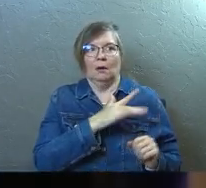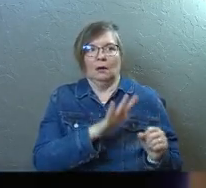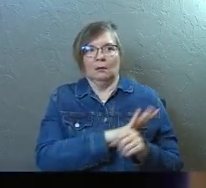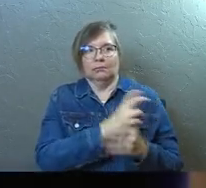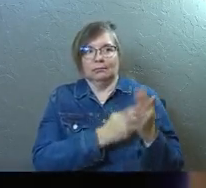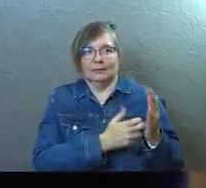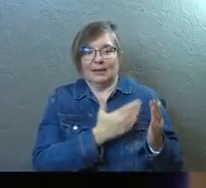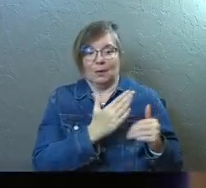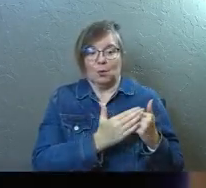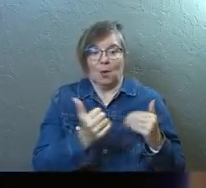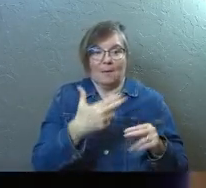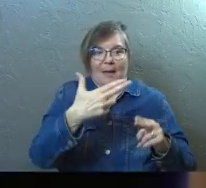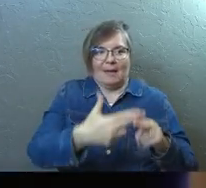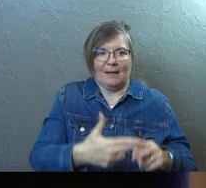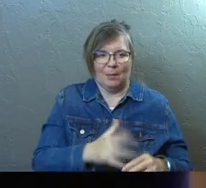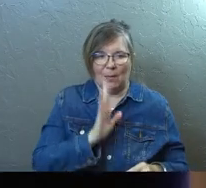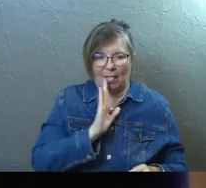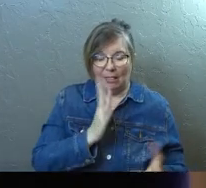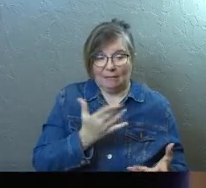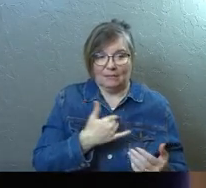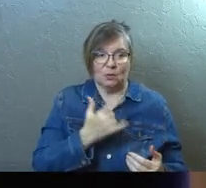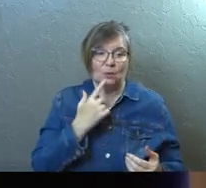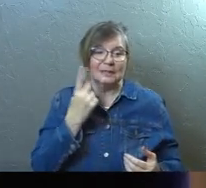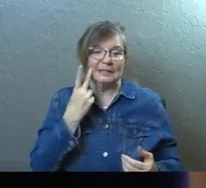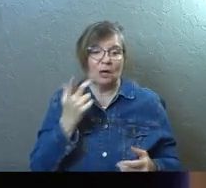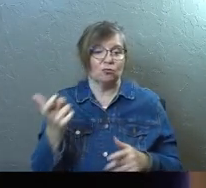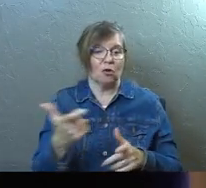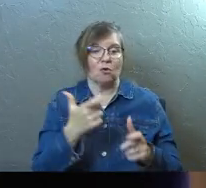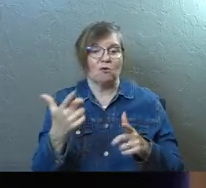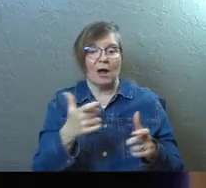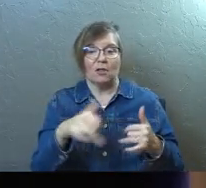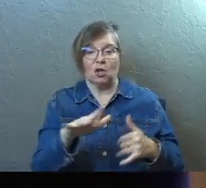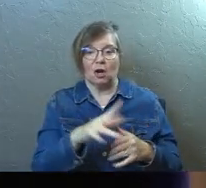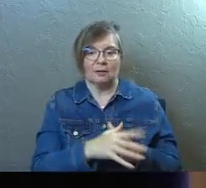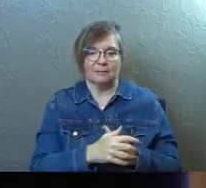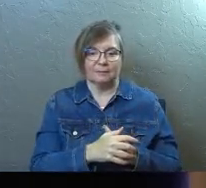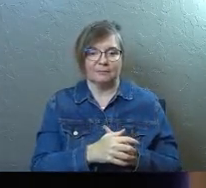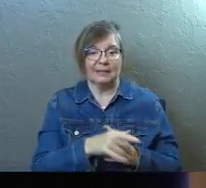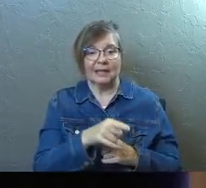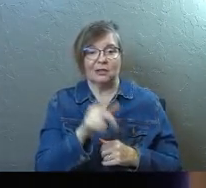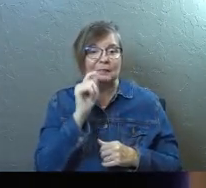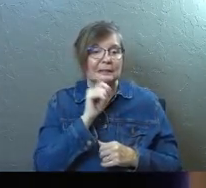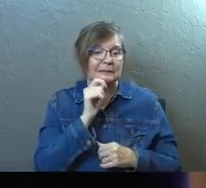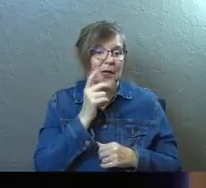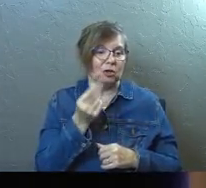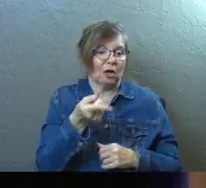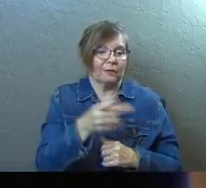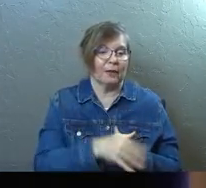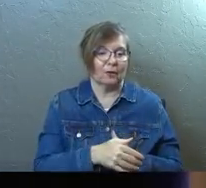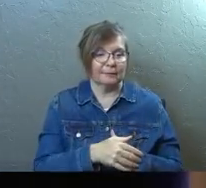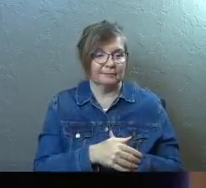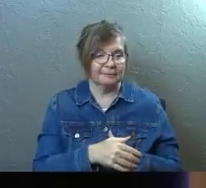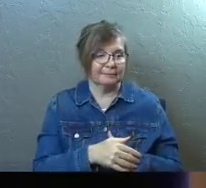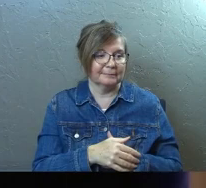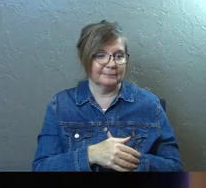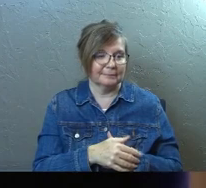I'm just not sure that you're gonna call her by name, right? Like you're gonna see her running around in the yard and there's the little tan dog over